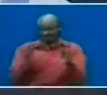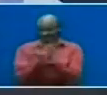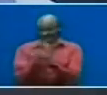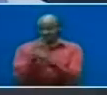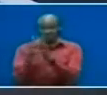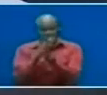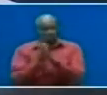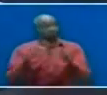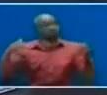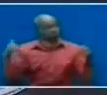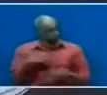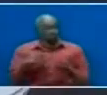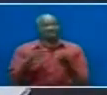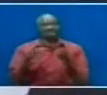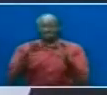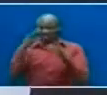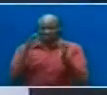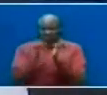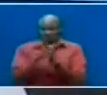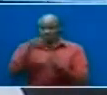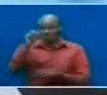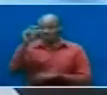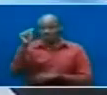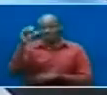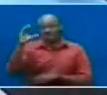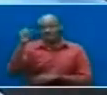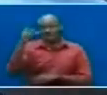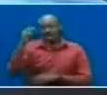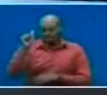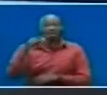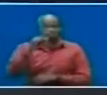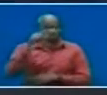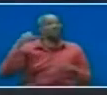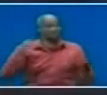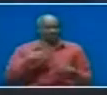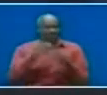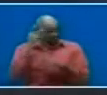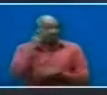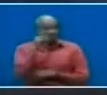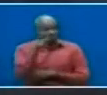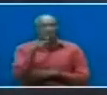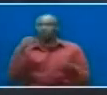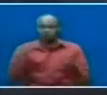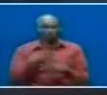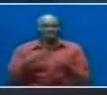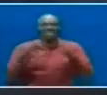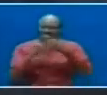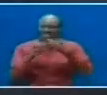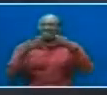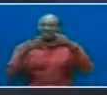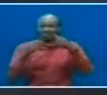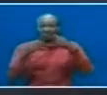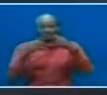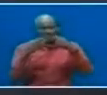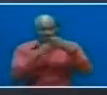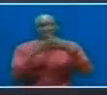And some shocking statistics from NACADA for you. If you're a parent, you would be scared tonight, right, John? Yeah, that's right. 83.2%. That's